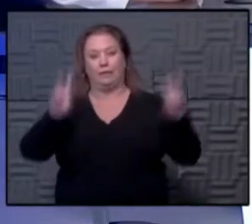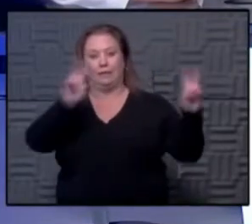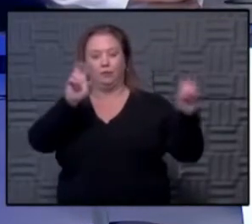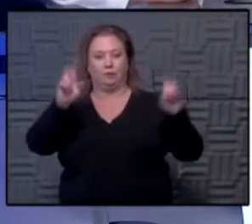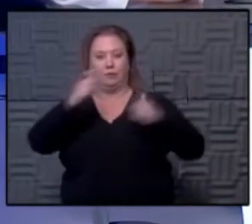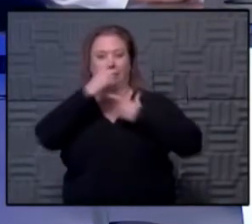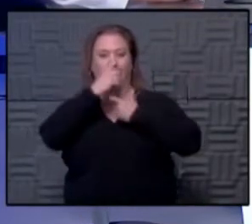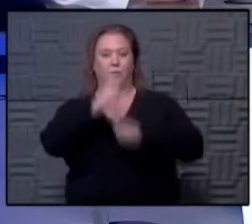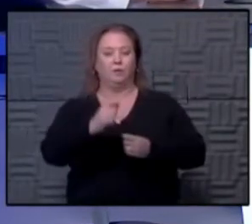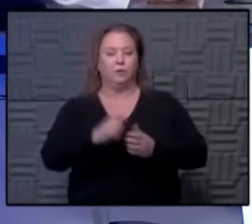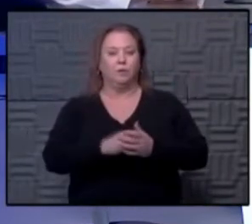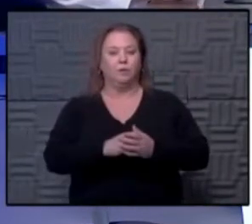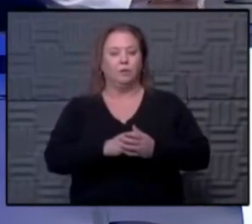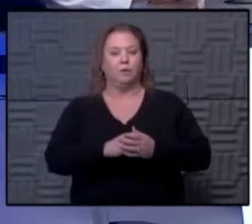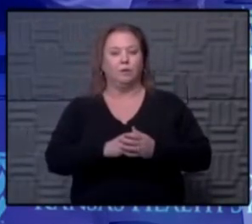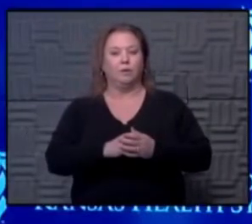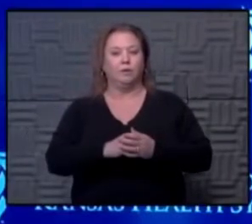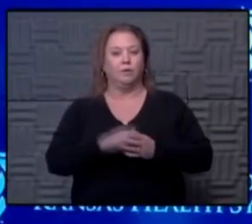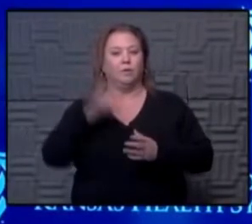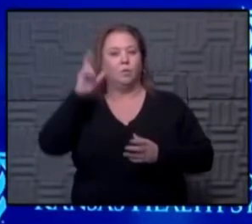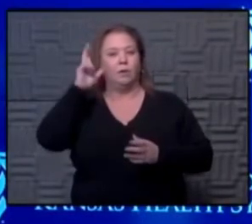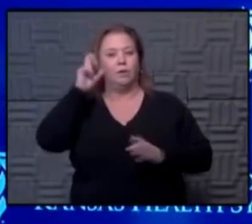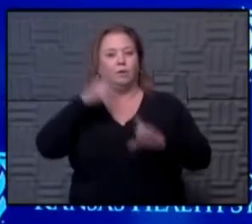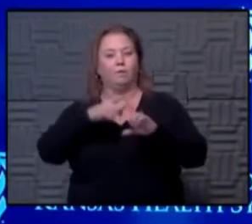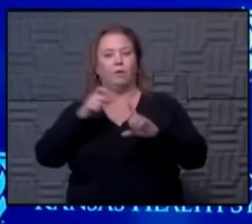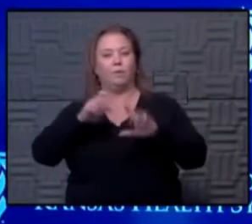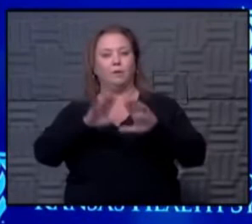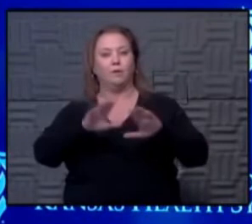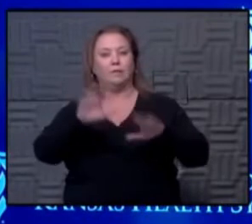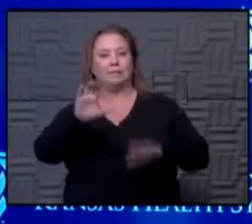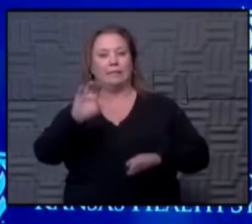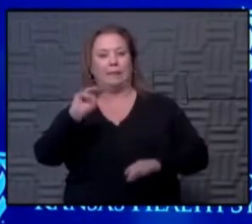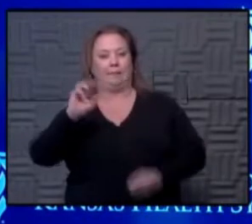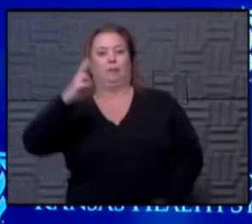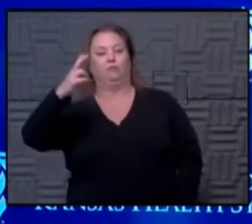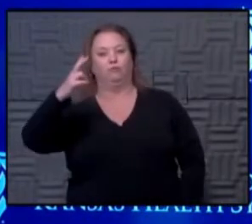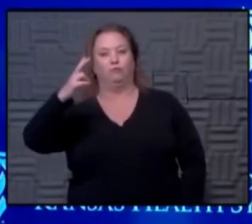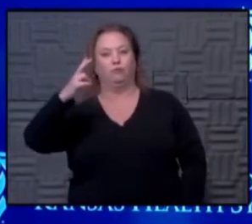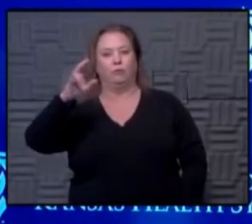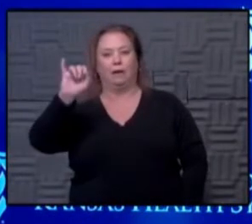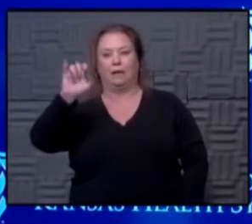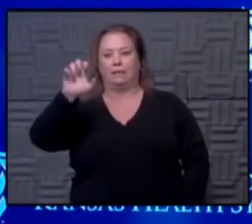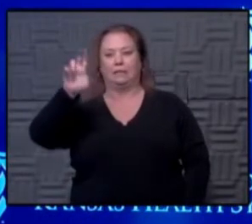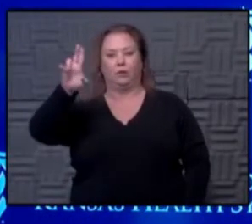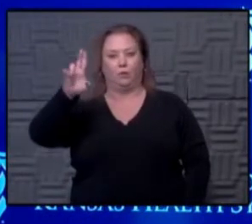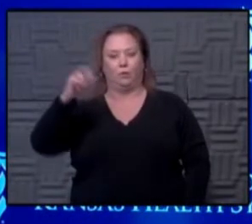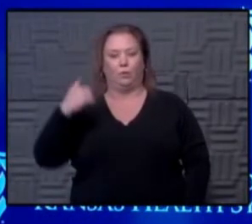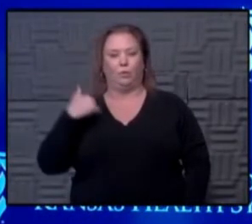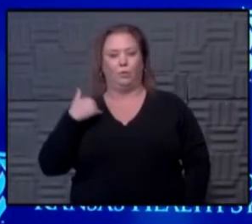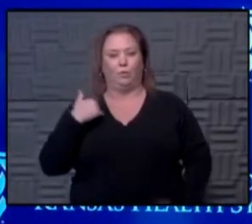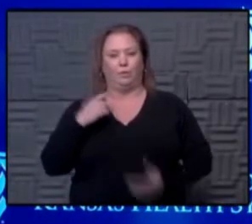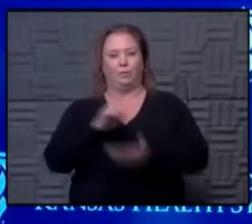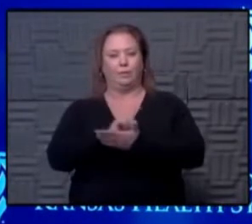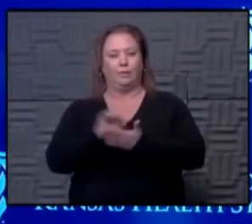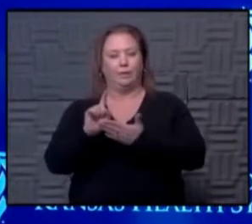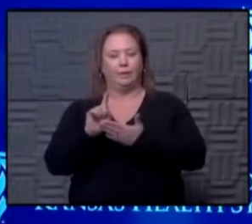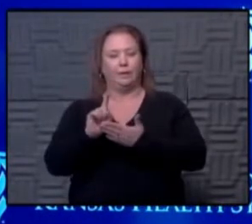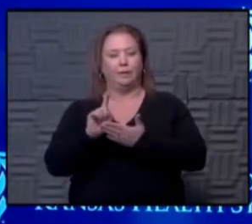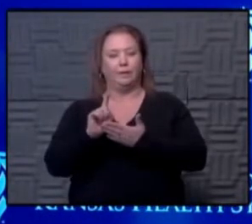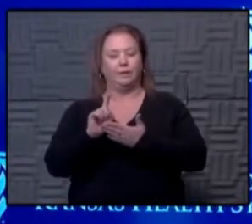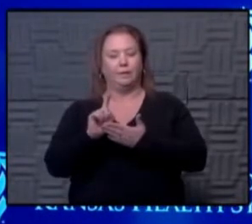is interesting. So we heard from Children's Mercy, I think on an ICU call this week, that